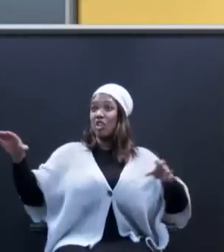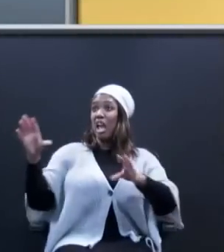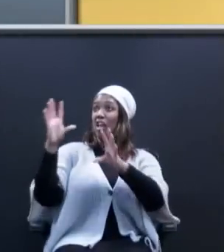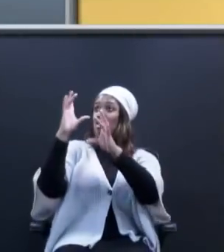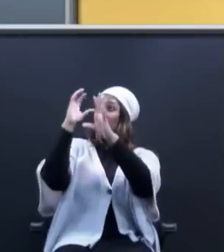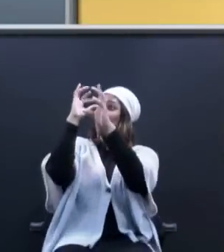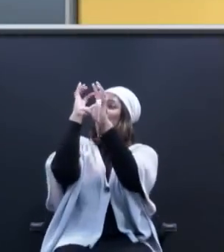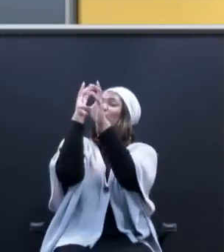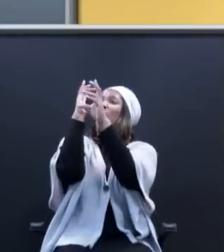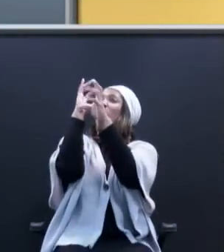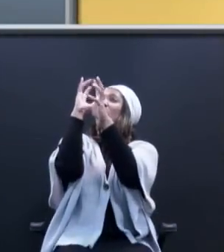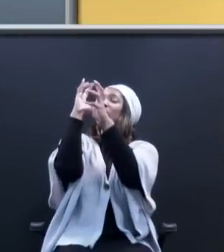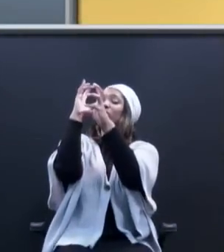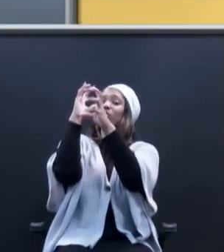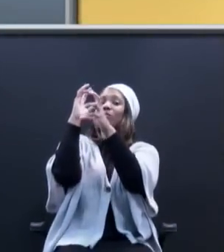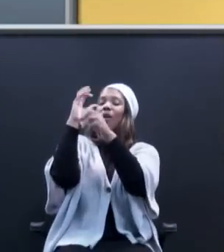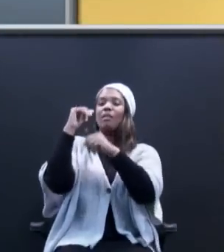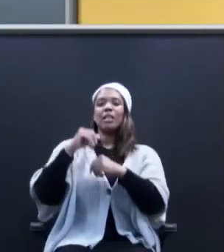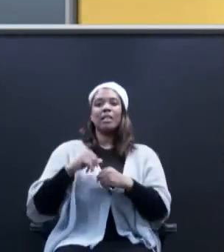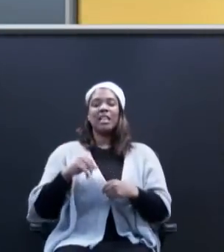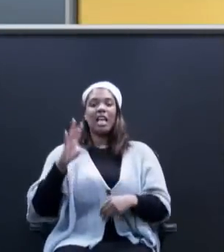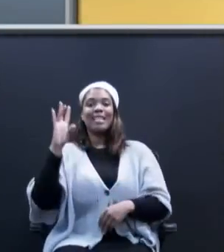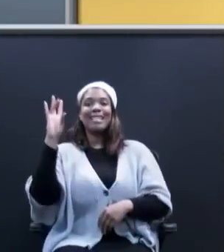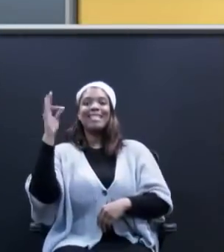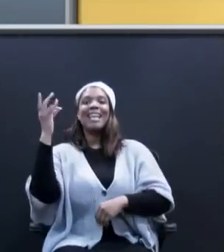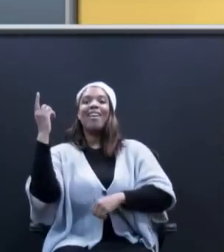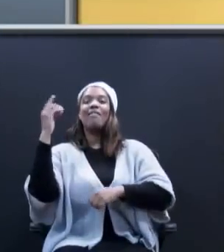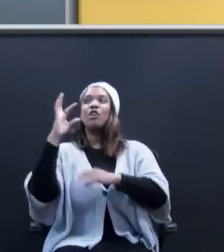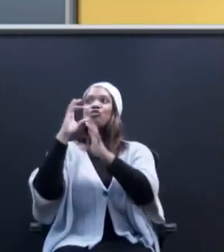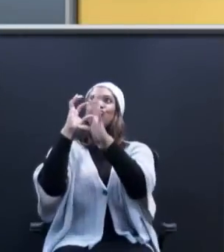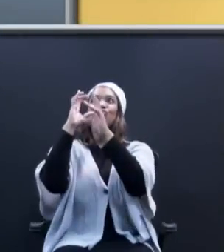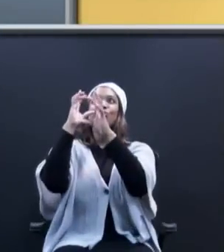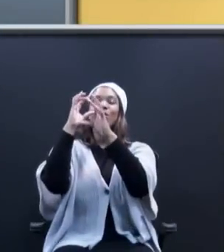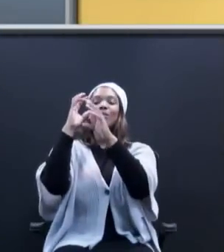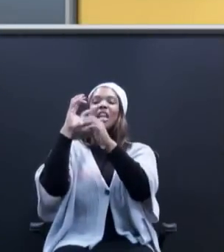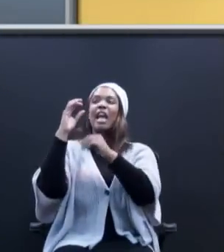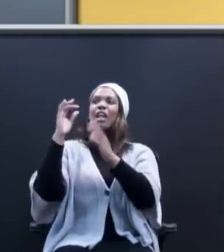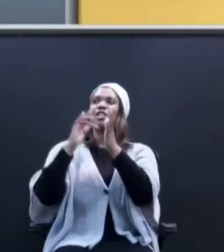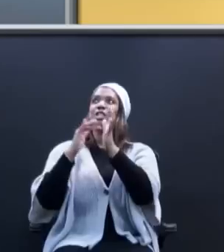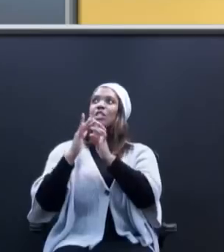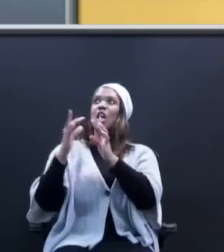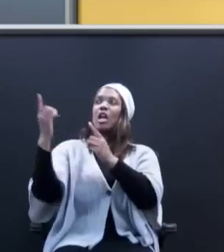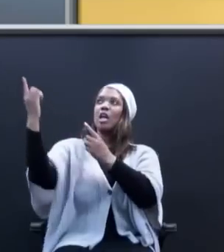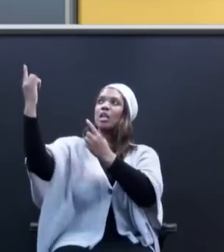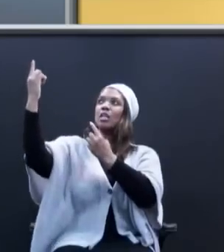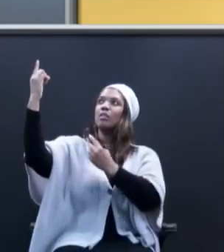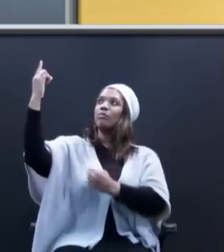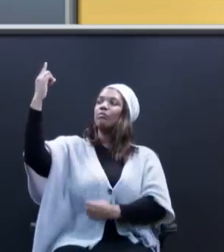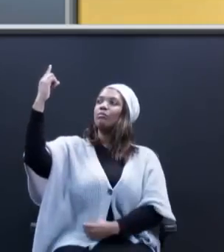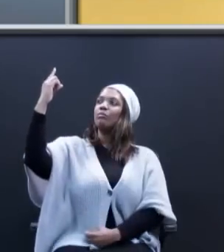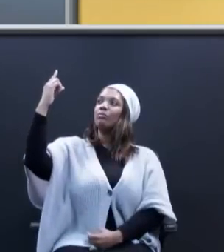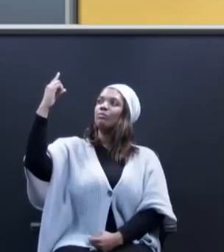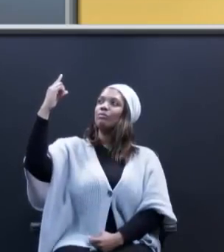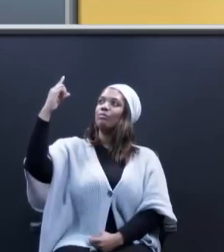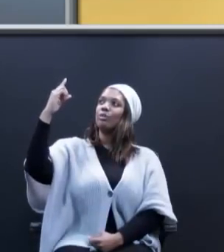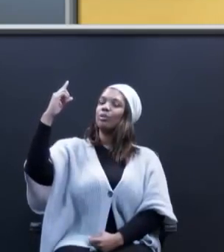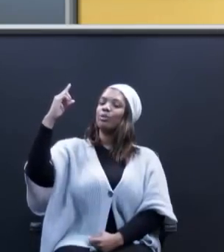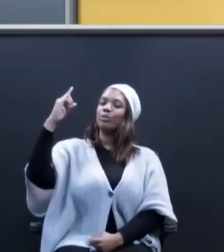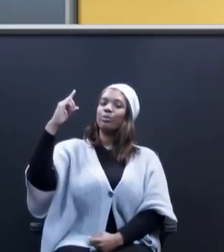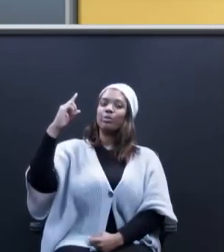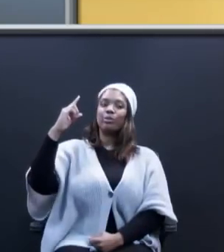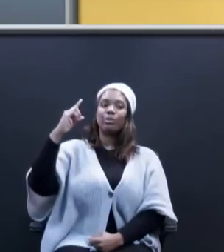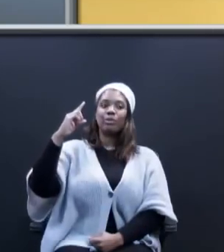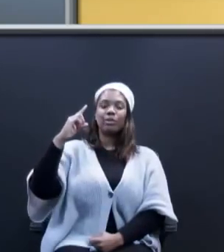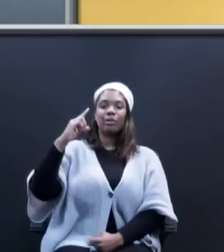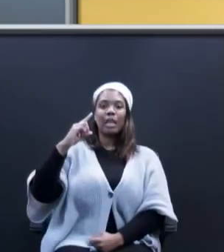brother. The trumpet, that seventh trumpet, is going to bring Jesus. And when he starts his descent, then that's when the dead going to